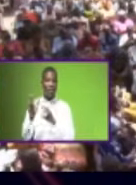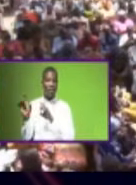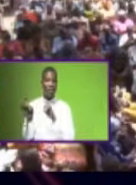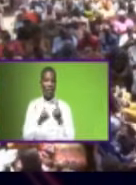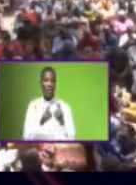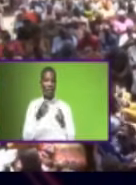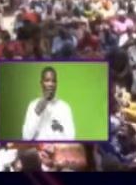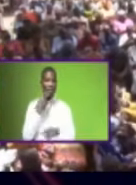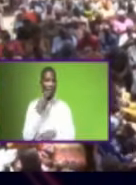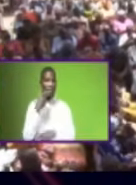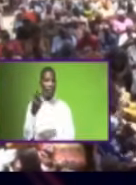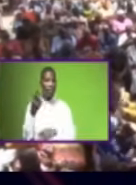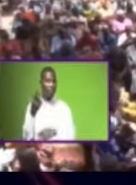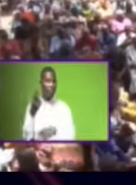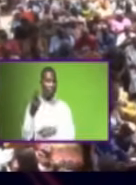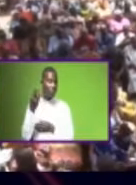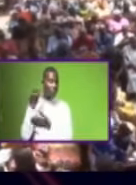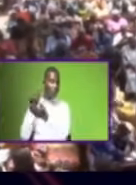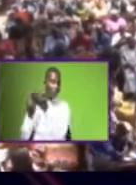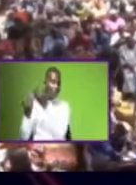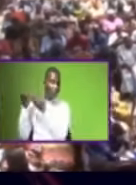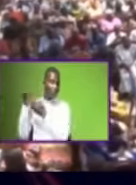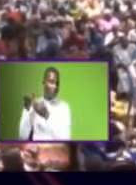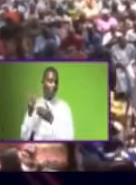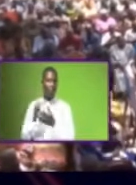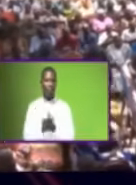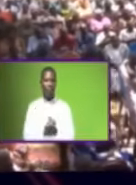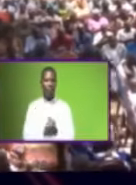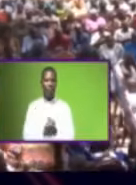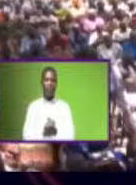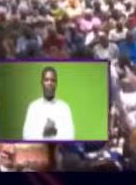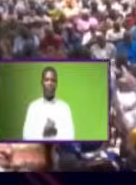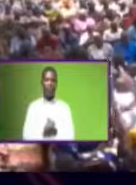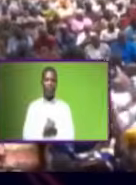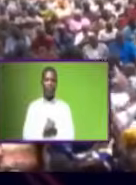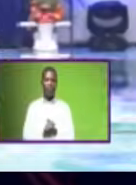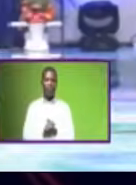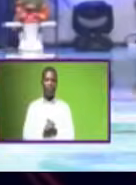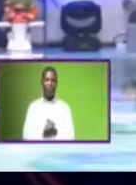they saw all the miraculous works Jesus Christ